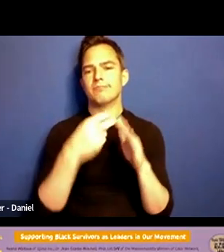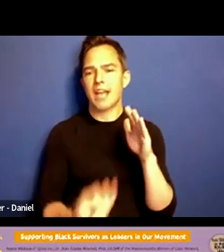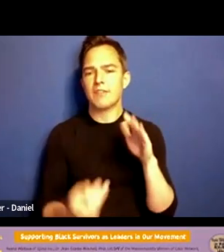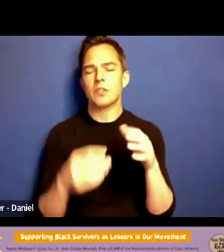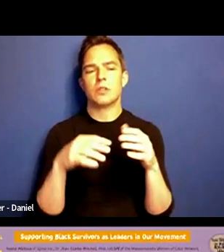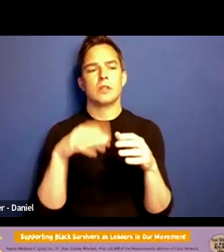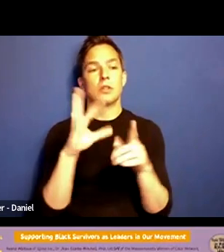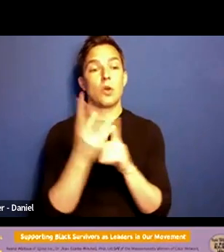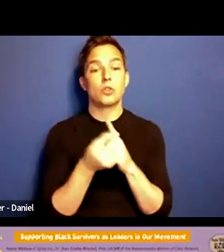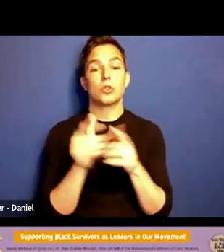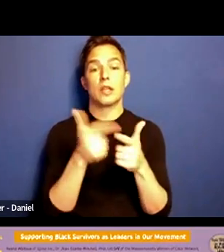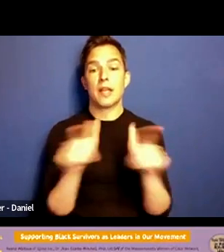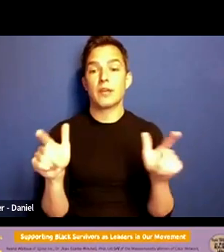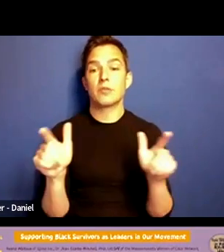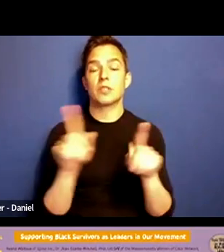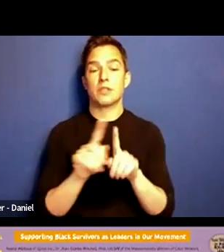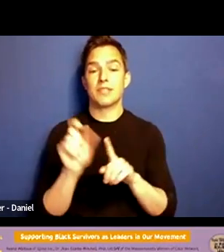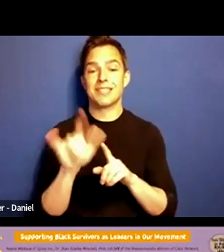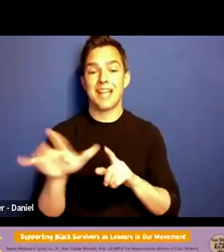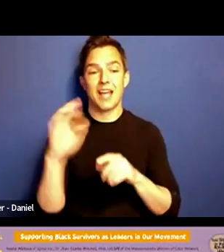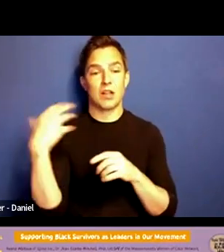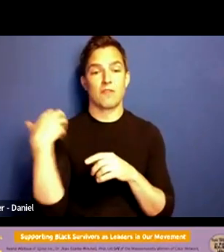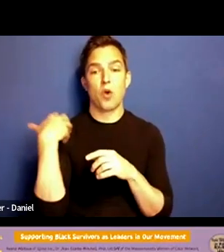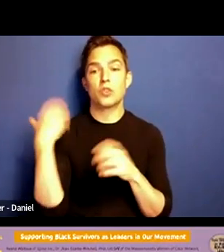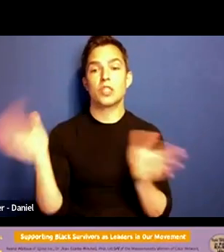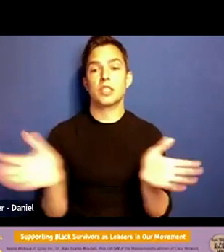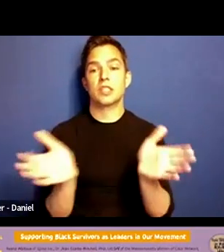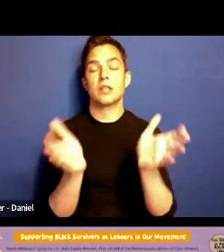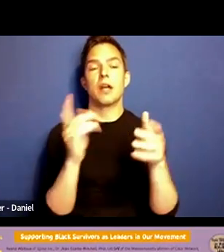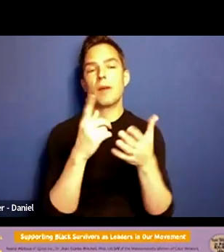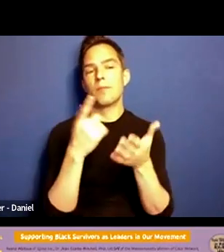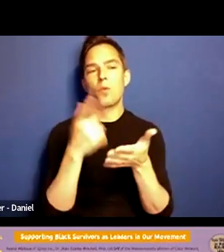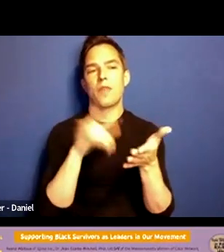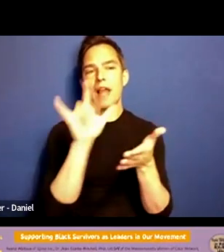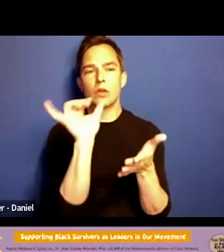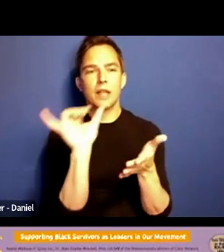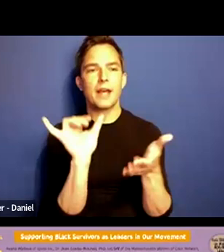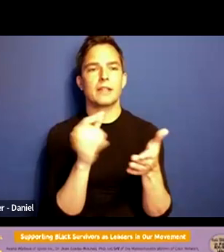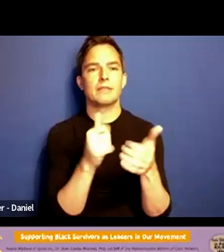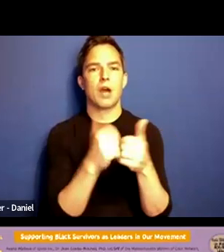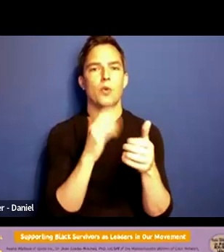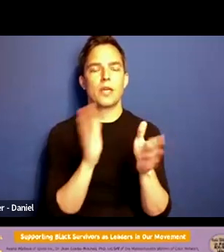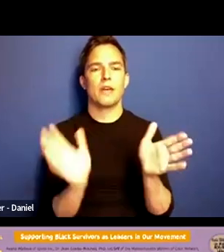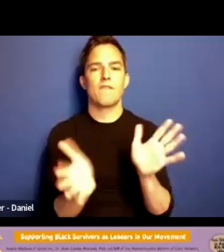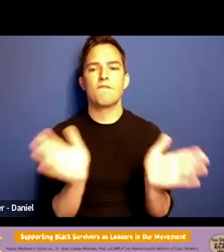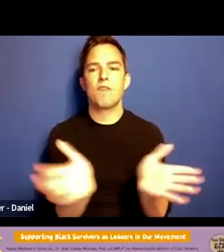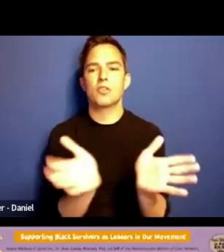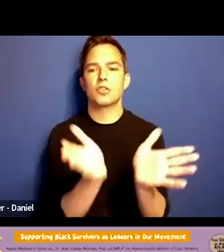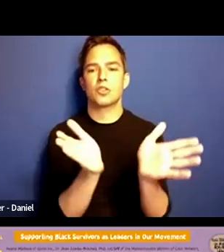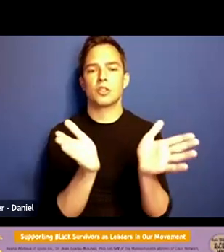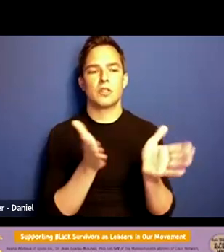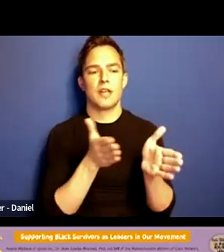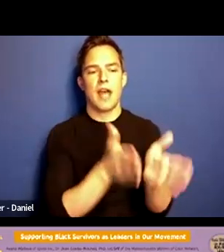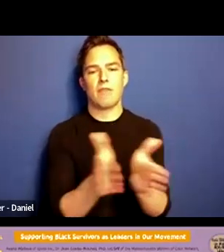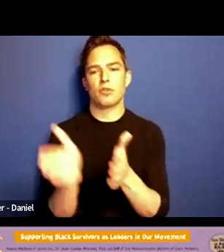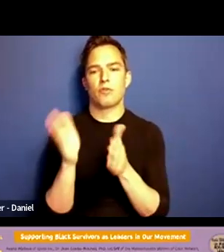understanding, again, different styles of coaching? What does that look like? And how are we really fostering avenues for